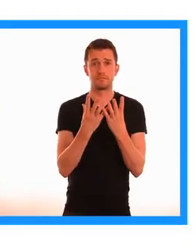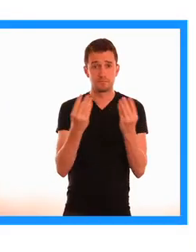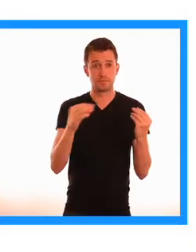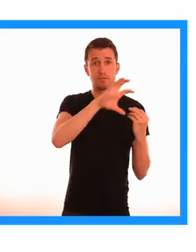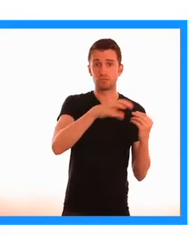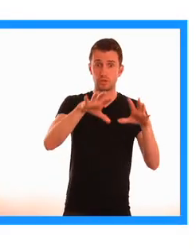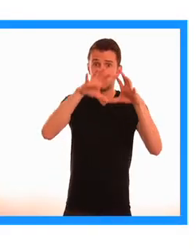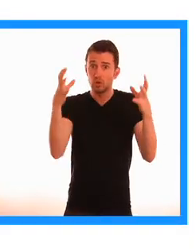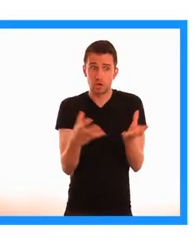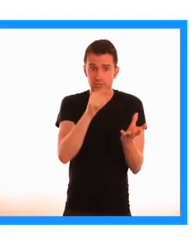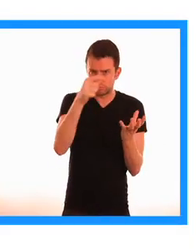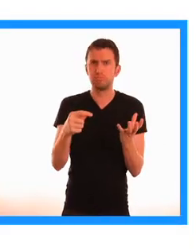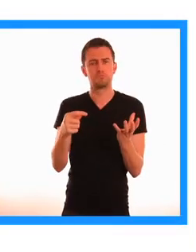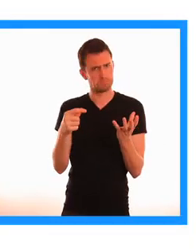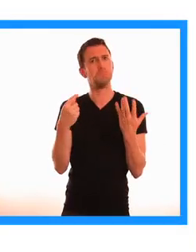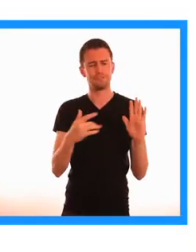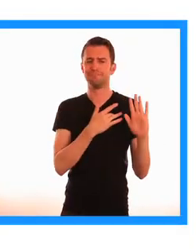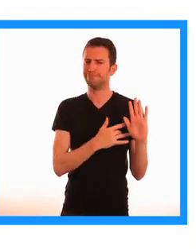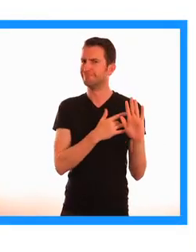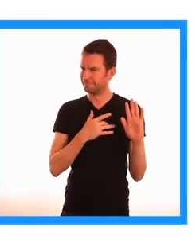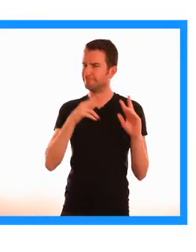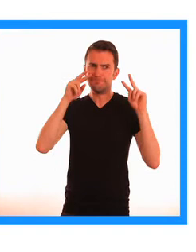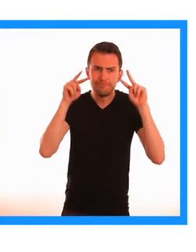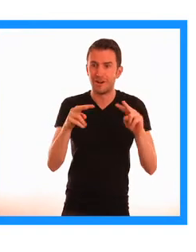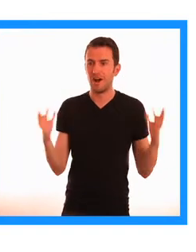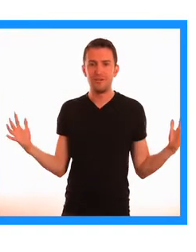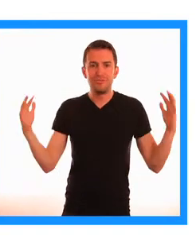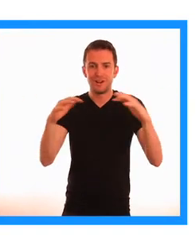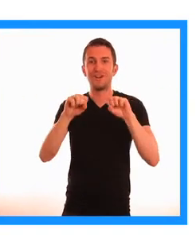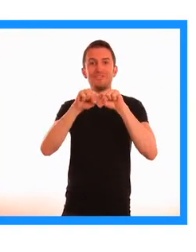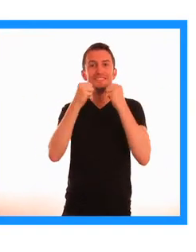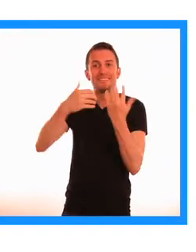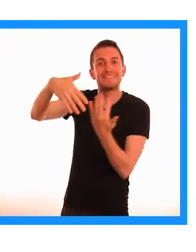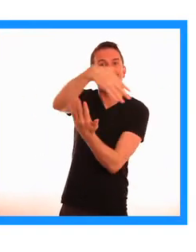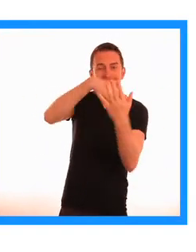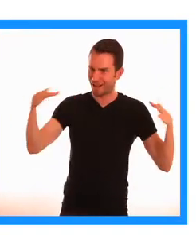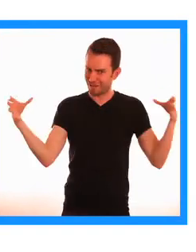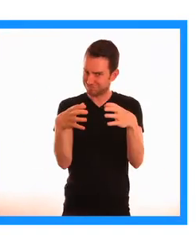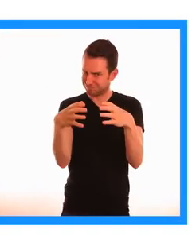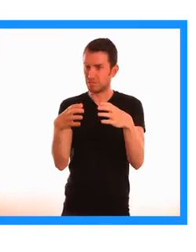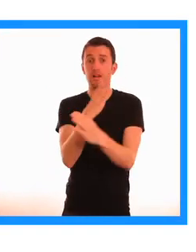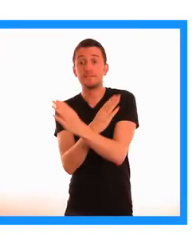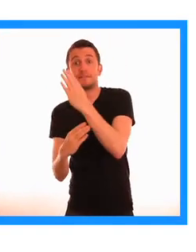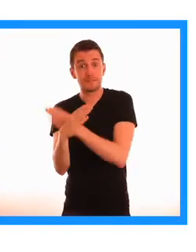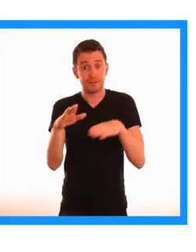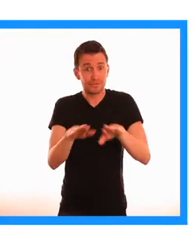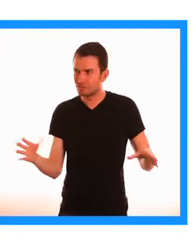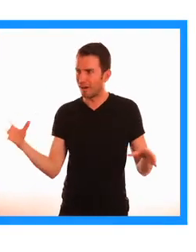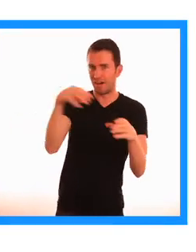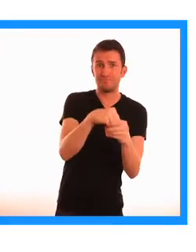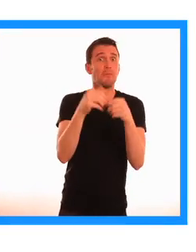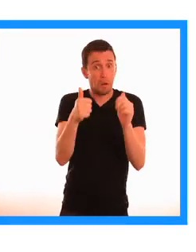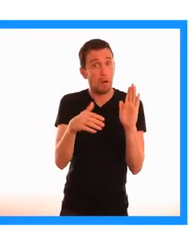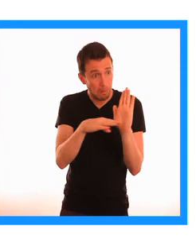As the nations of the world have repeatedly affirmed their commitment to building more inclusive societies, the situation of many children with disabilities and their